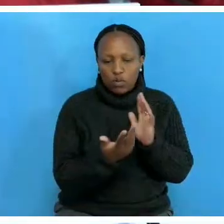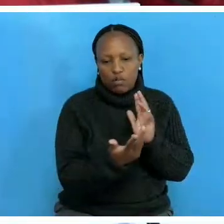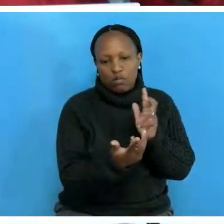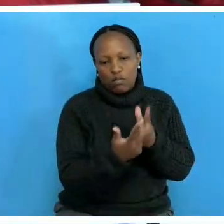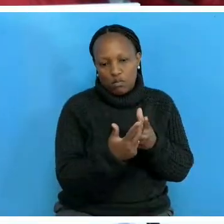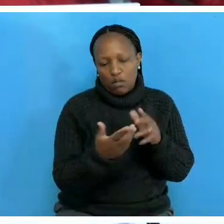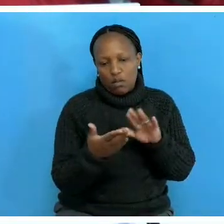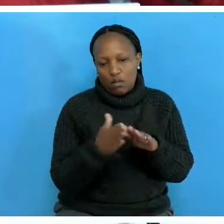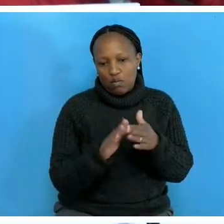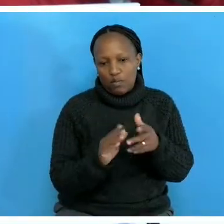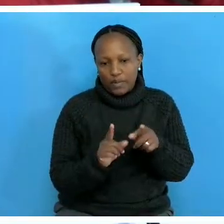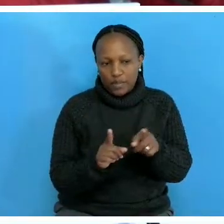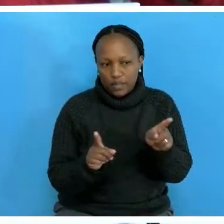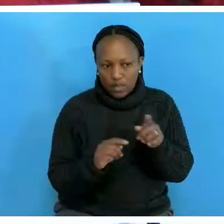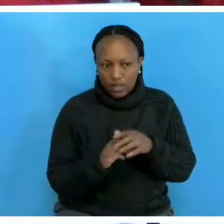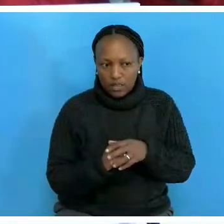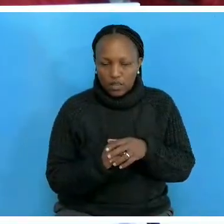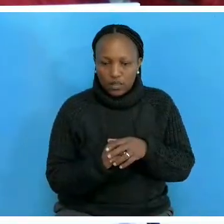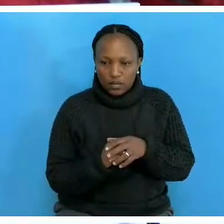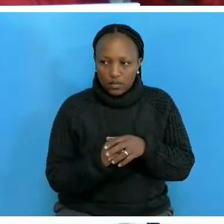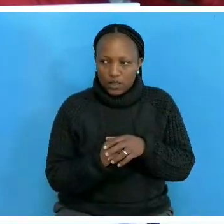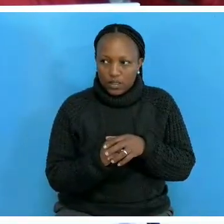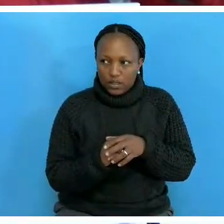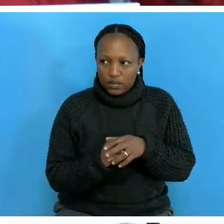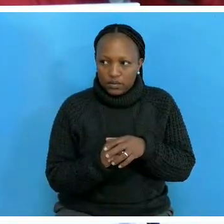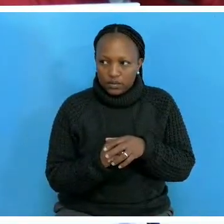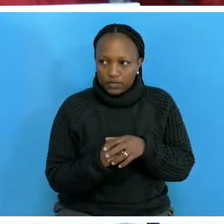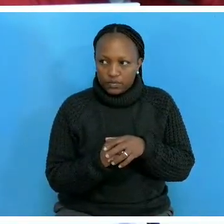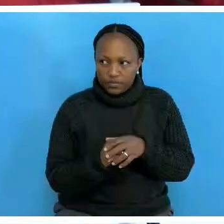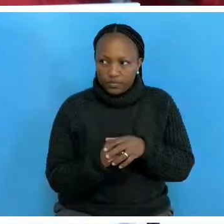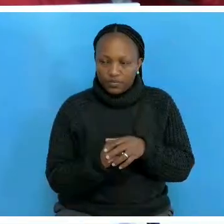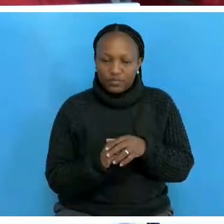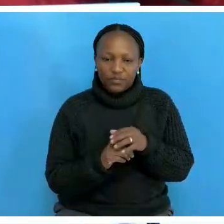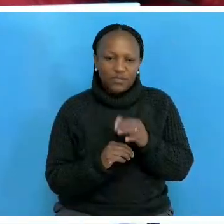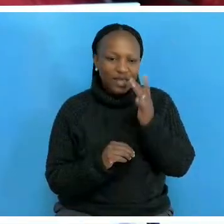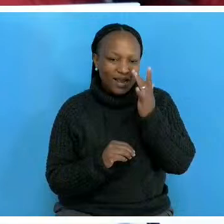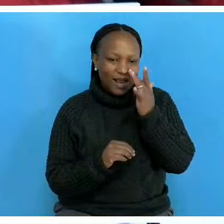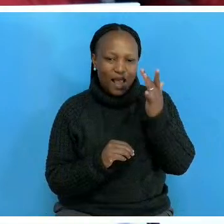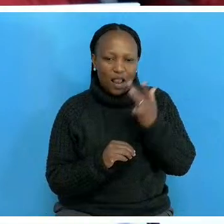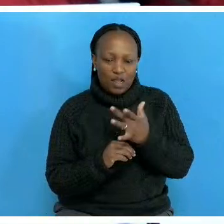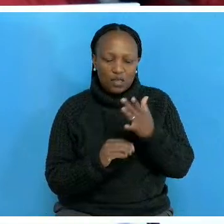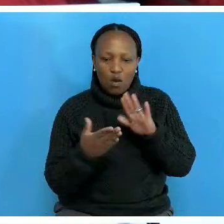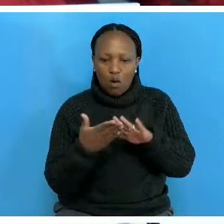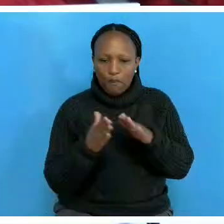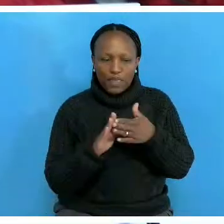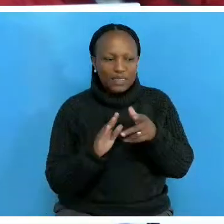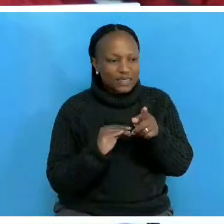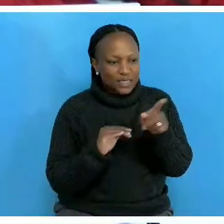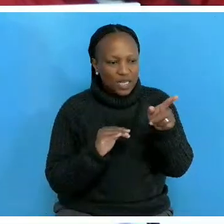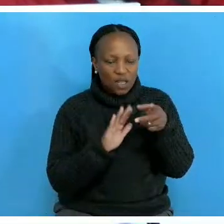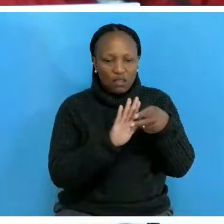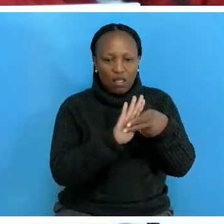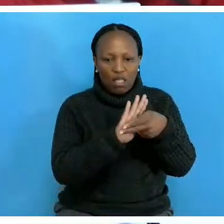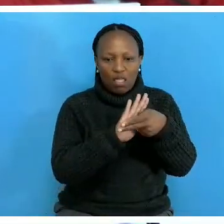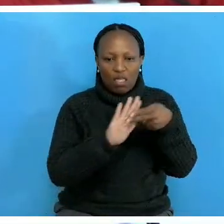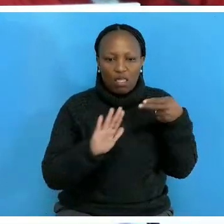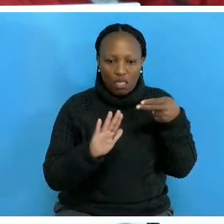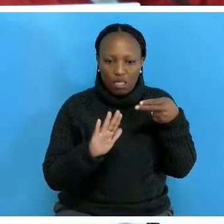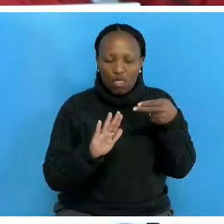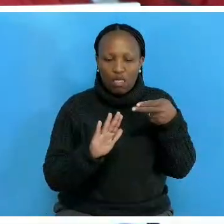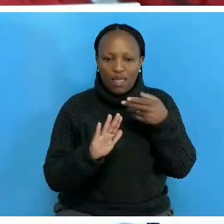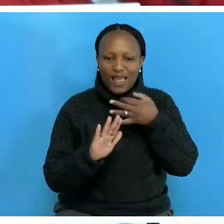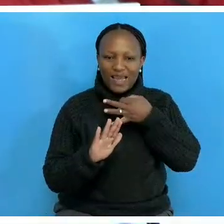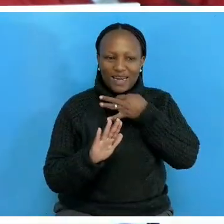communities. Remember, unfortunately, the colored communities are being labeled as